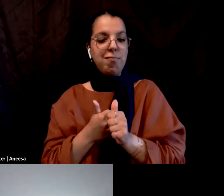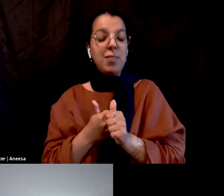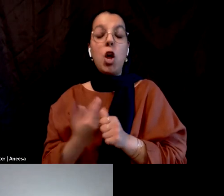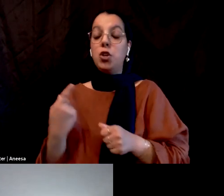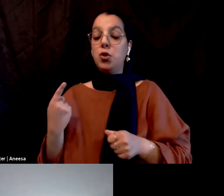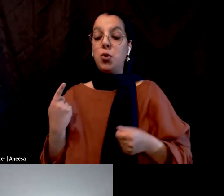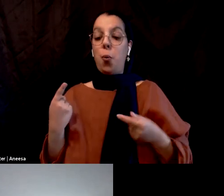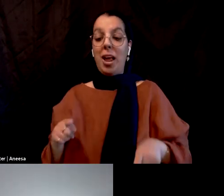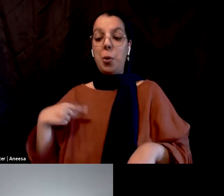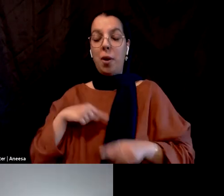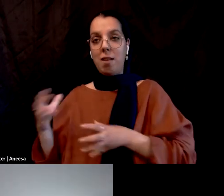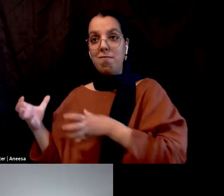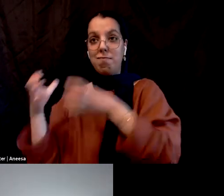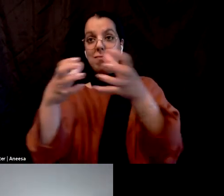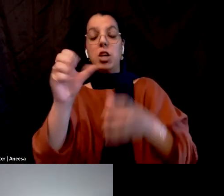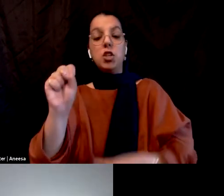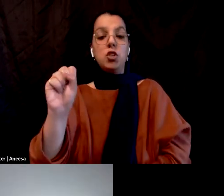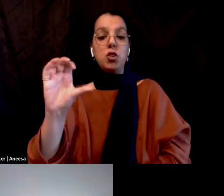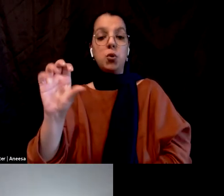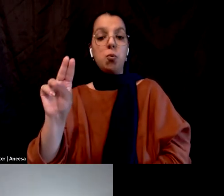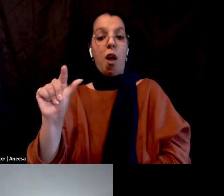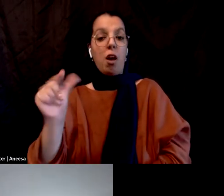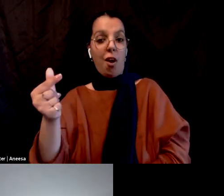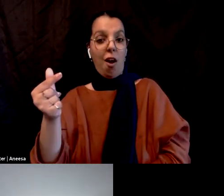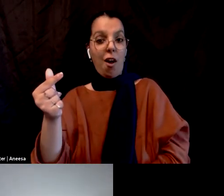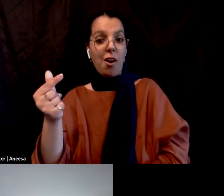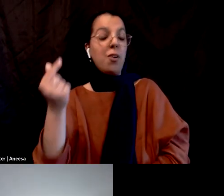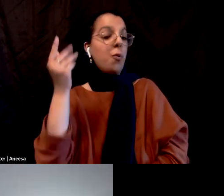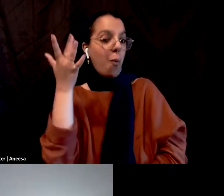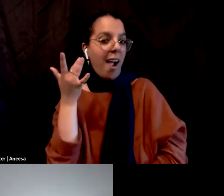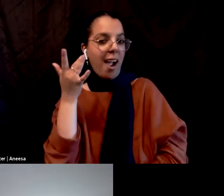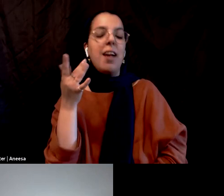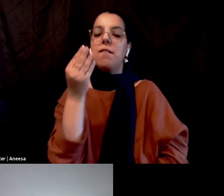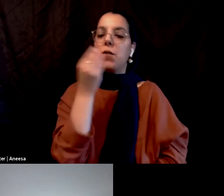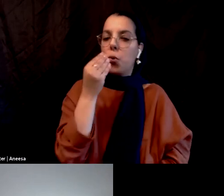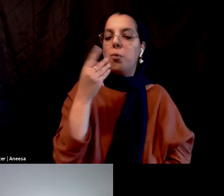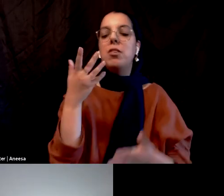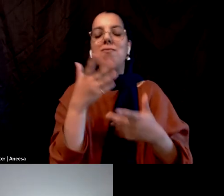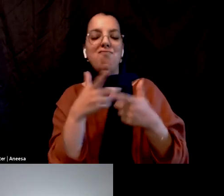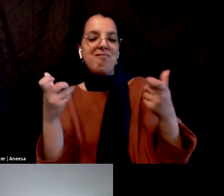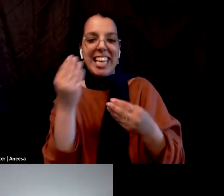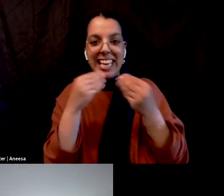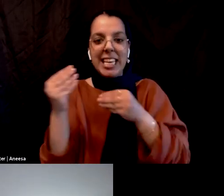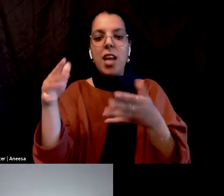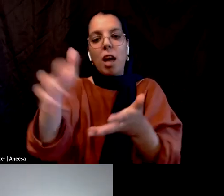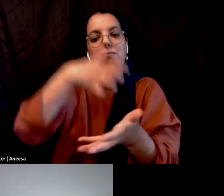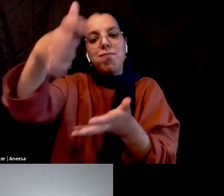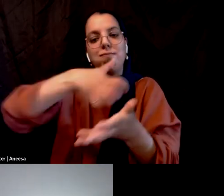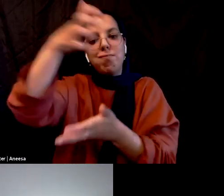of people who went out to that area again to harvest at the time when it made the most sense and there was the most